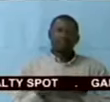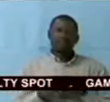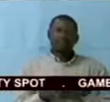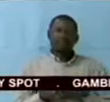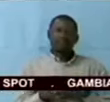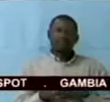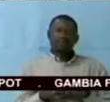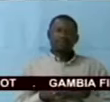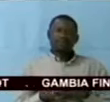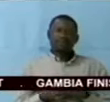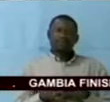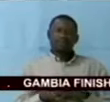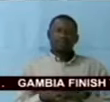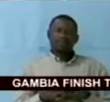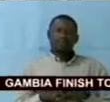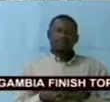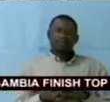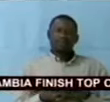yes.